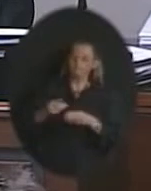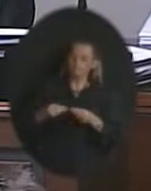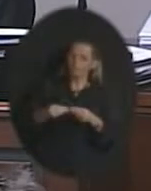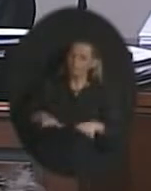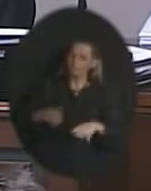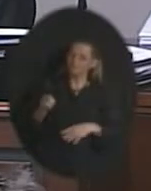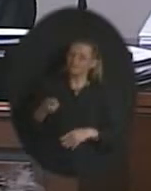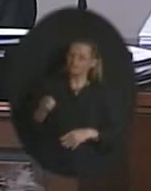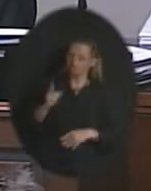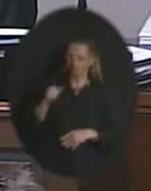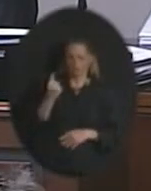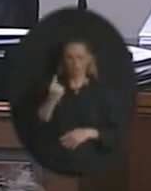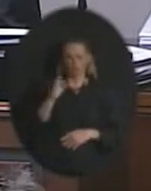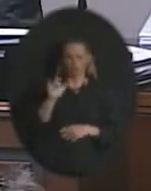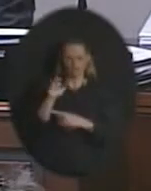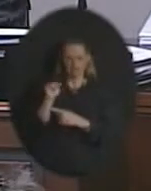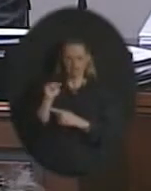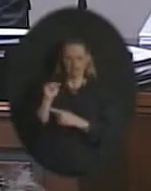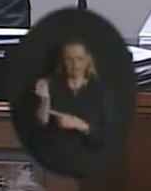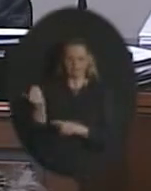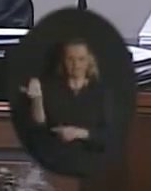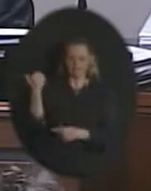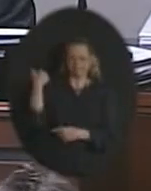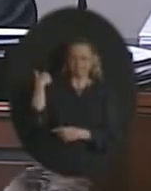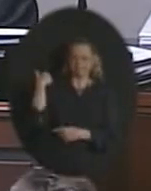claim, and that was in